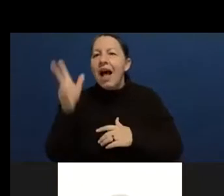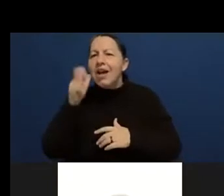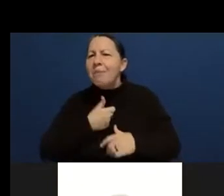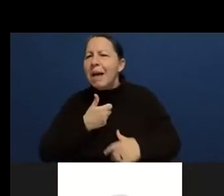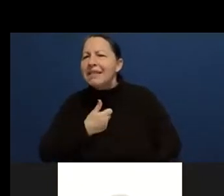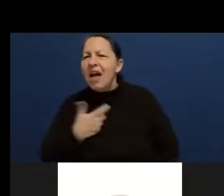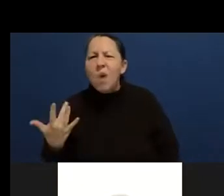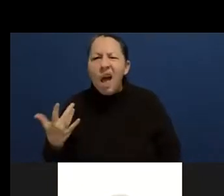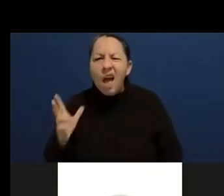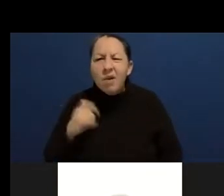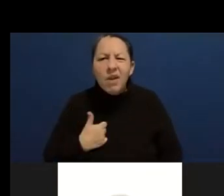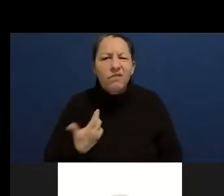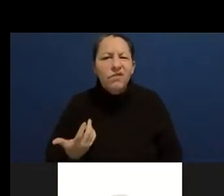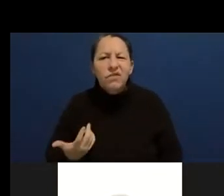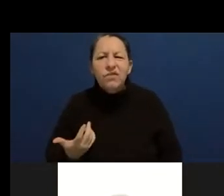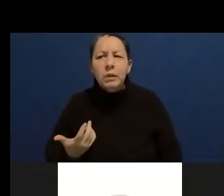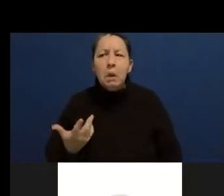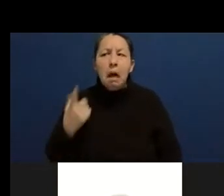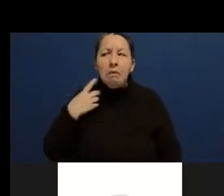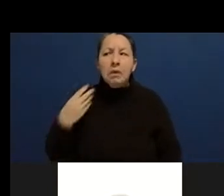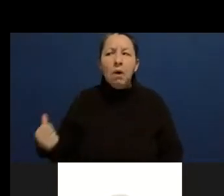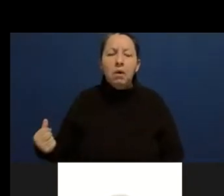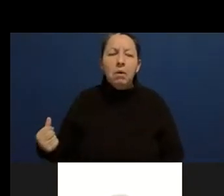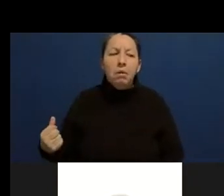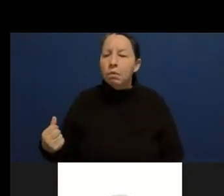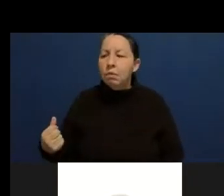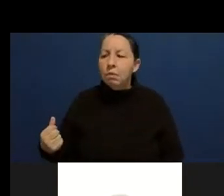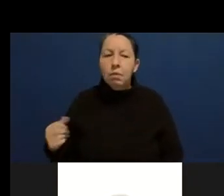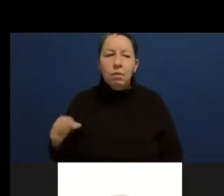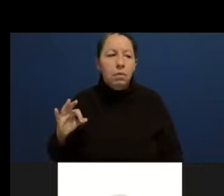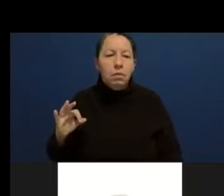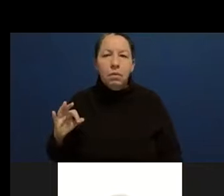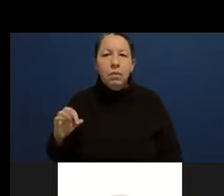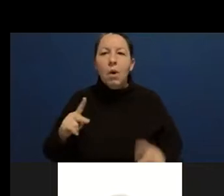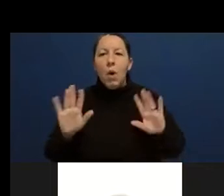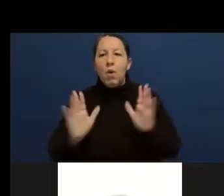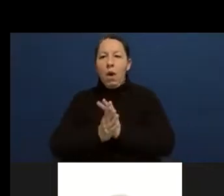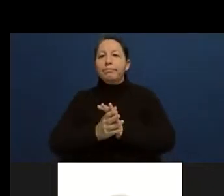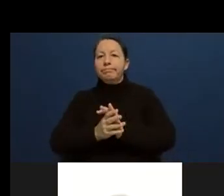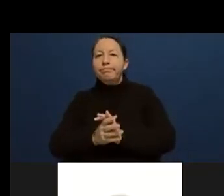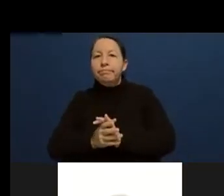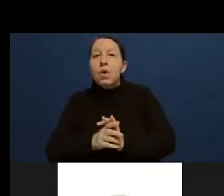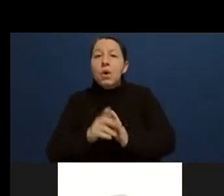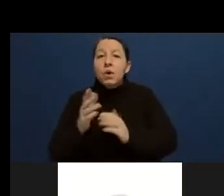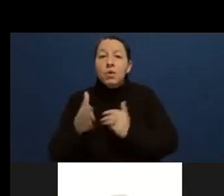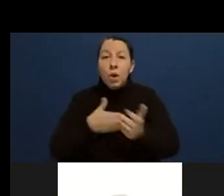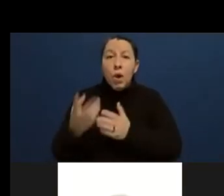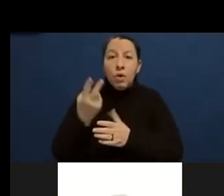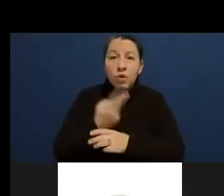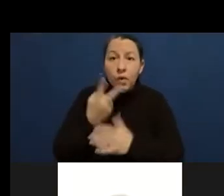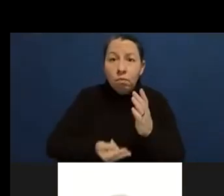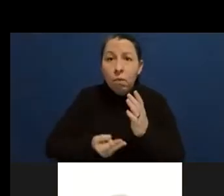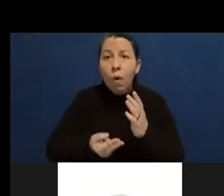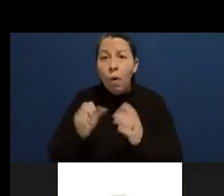that? Okay, it's gone a little bit now. So they were used for both slave labor and